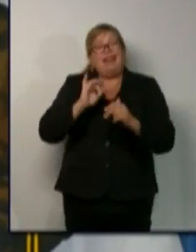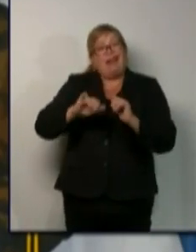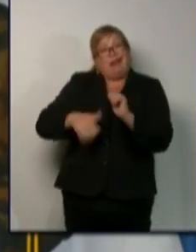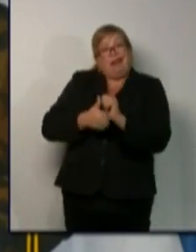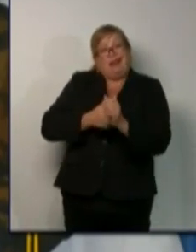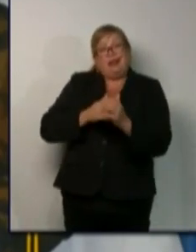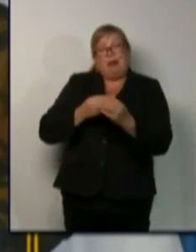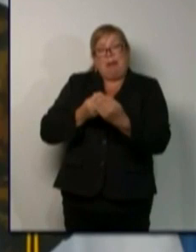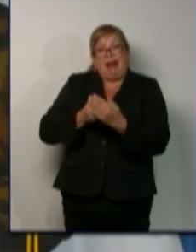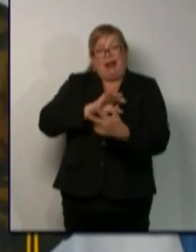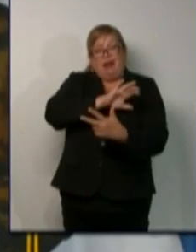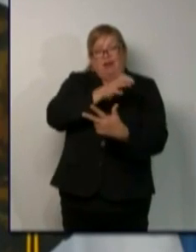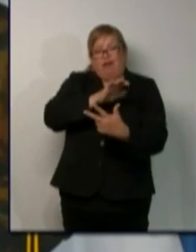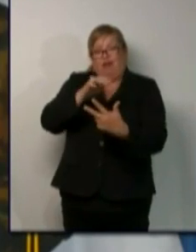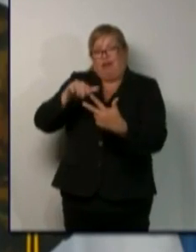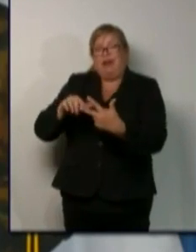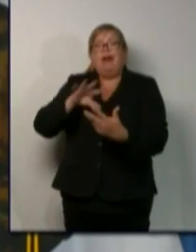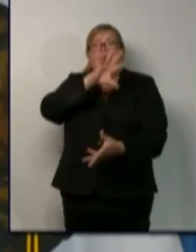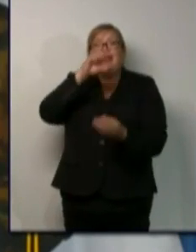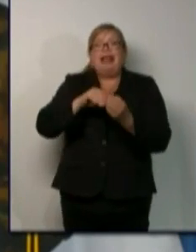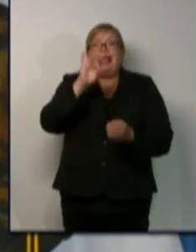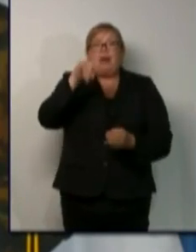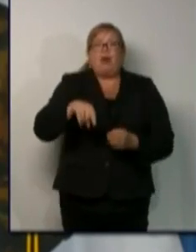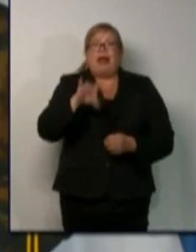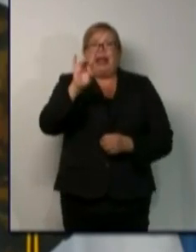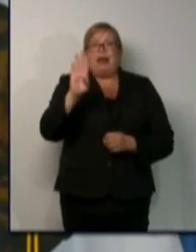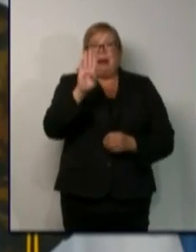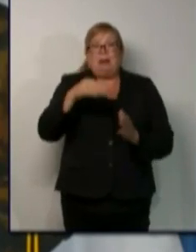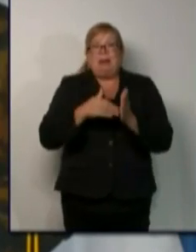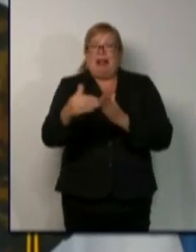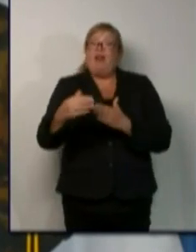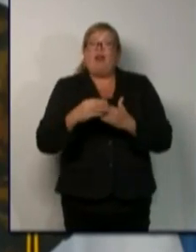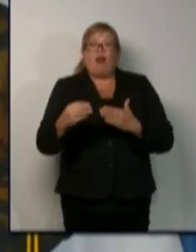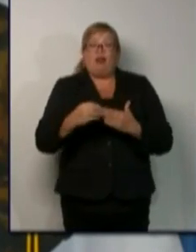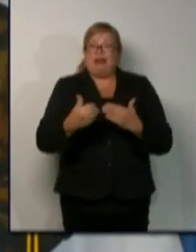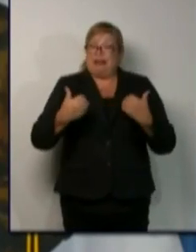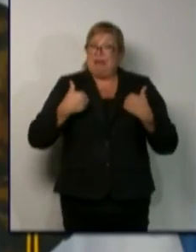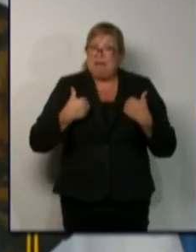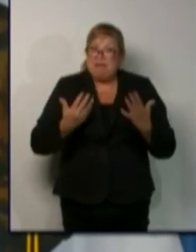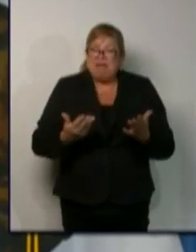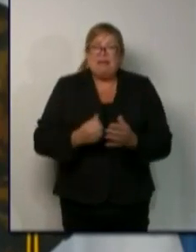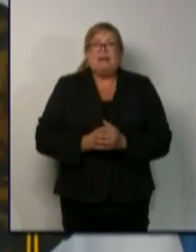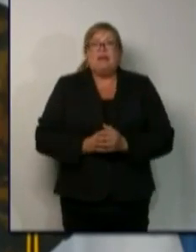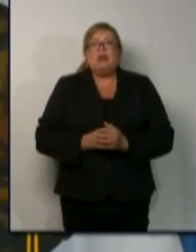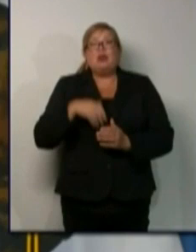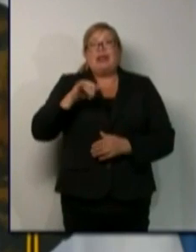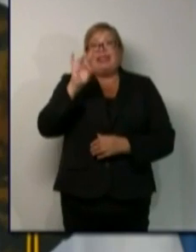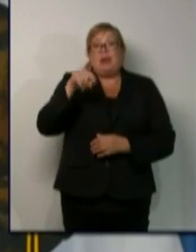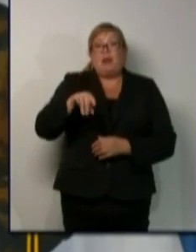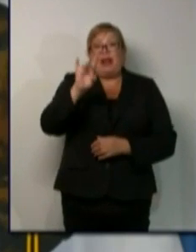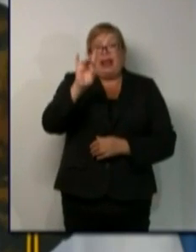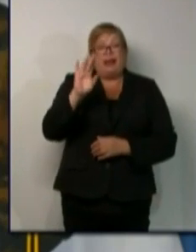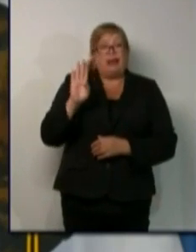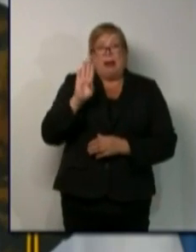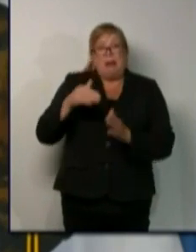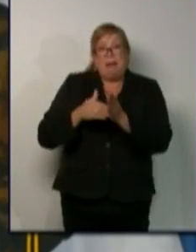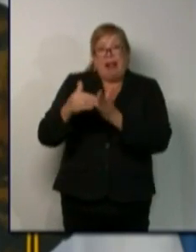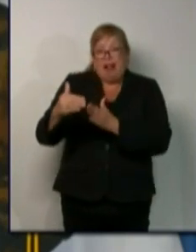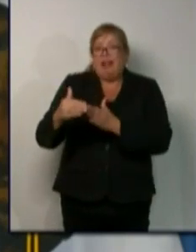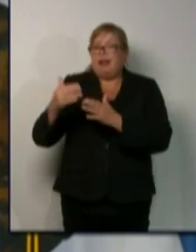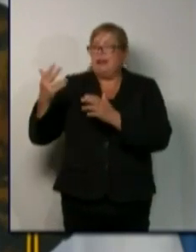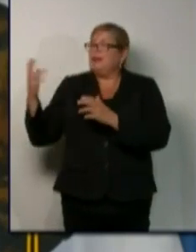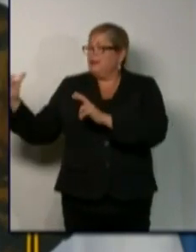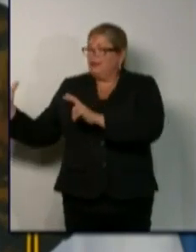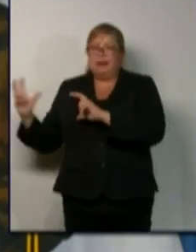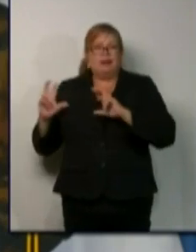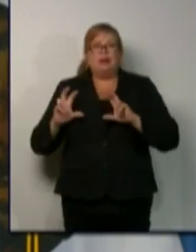accounts, roughly all totaling $8.8 billion. So that's $8.8 billion on our way to